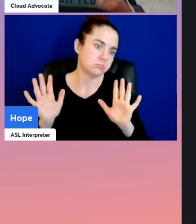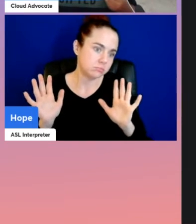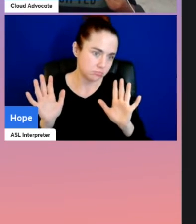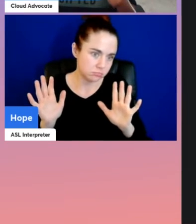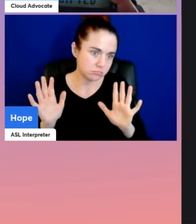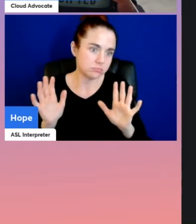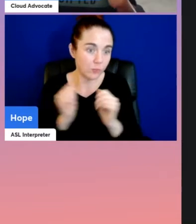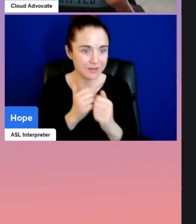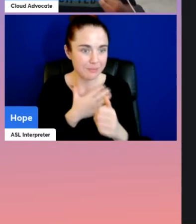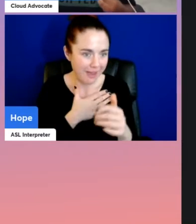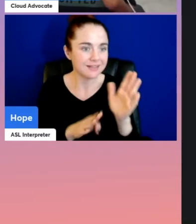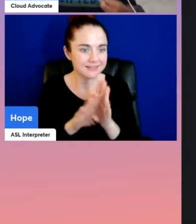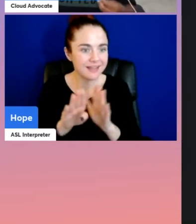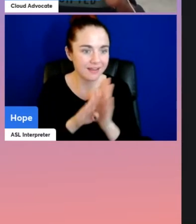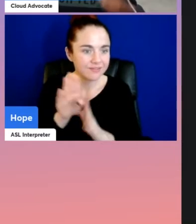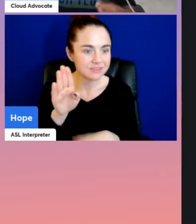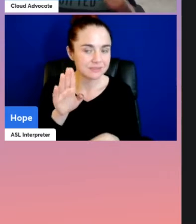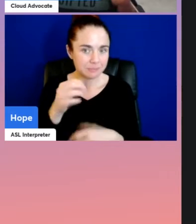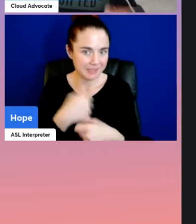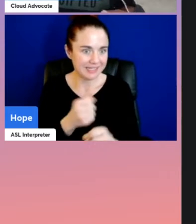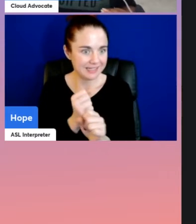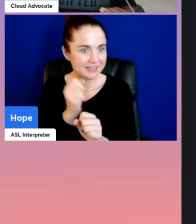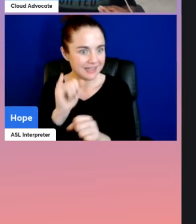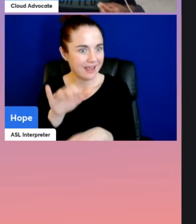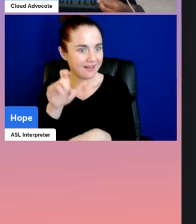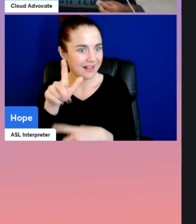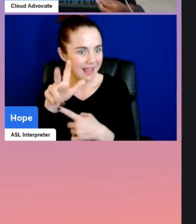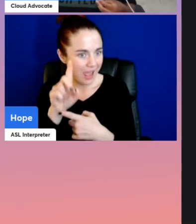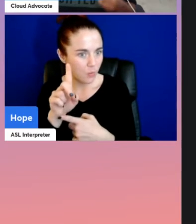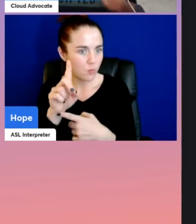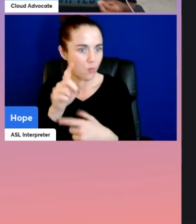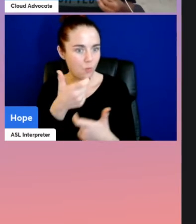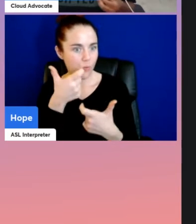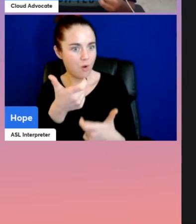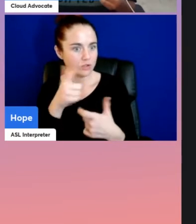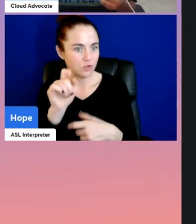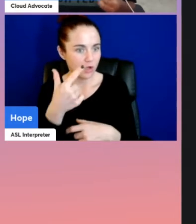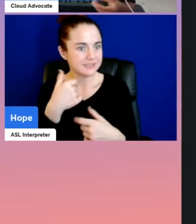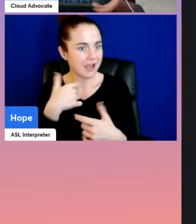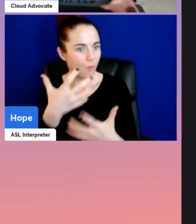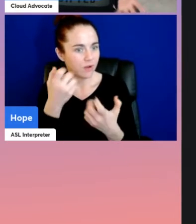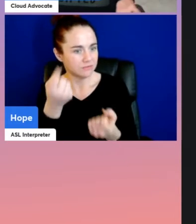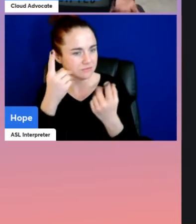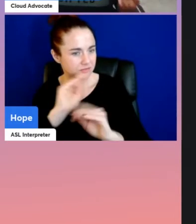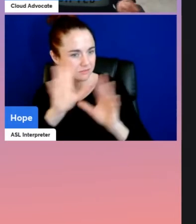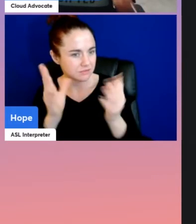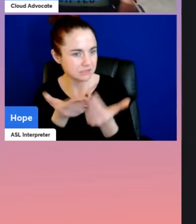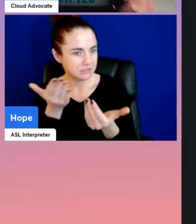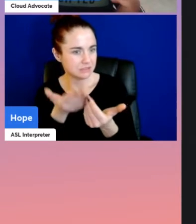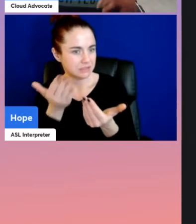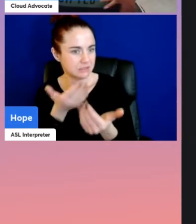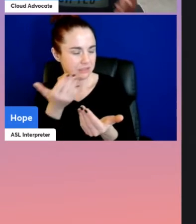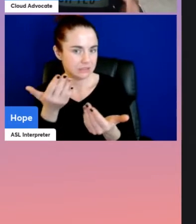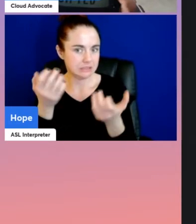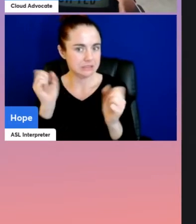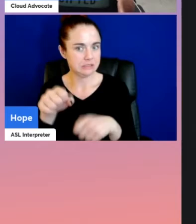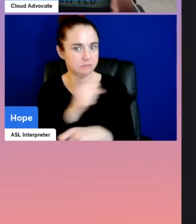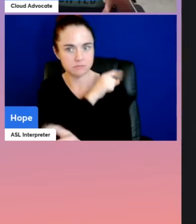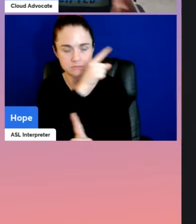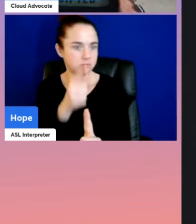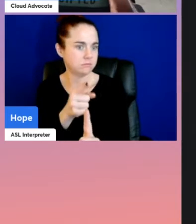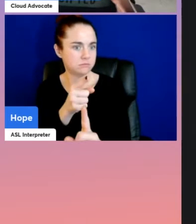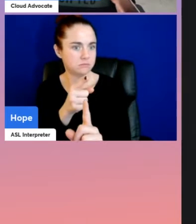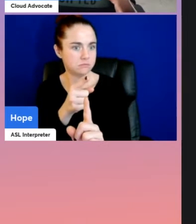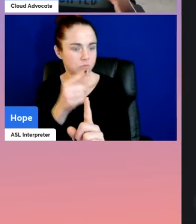devs, is making our CloudWatch logs make sense and be able to quickly, pinpoint when something's happening.